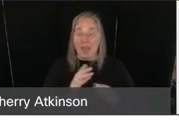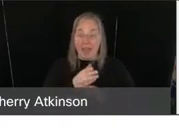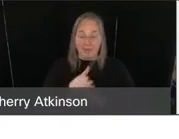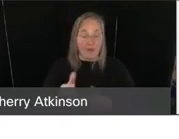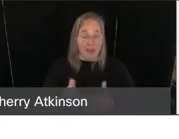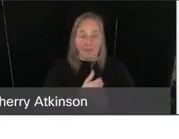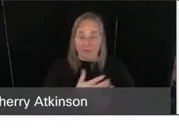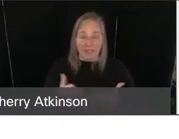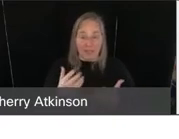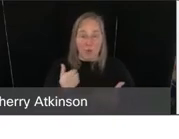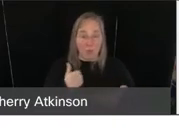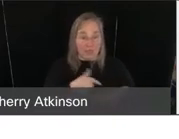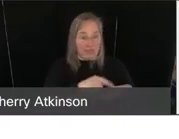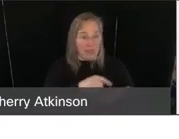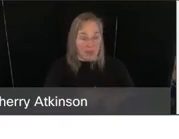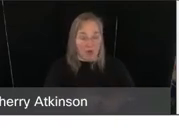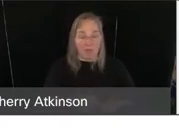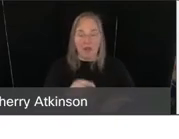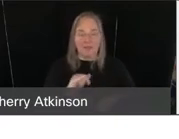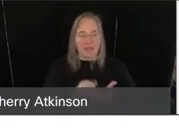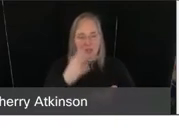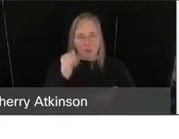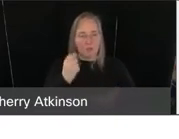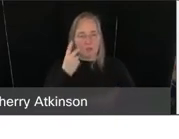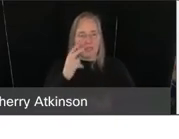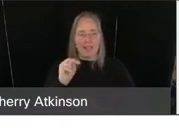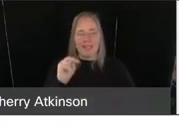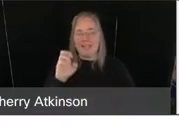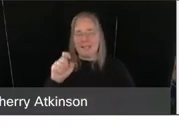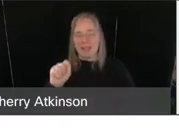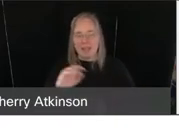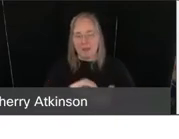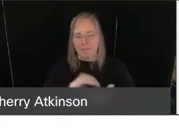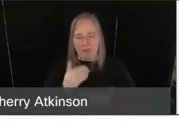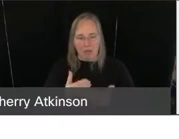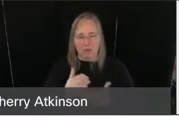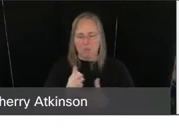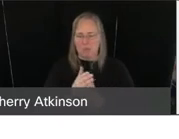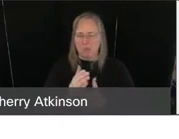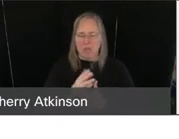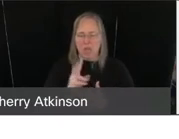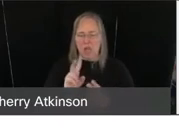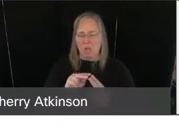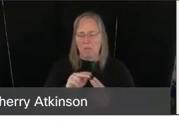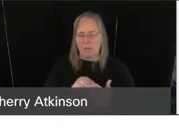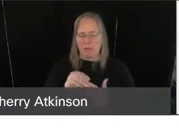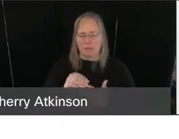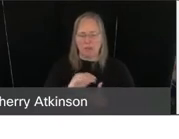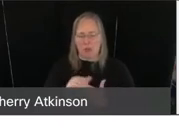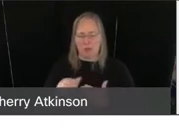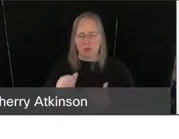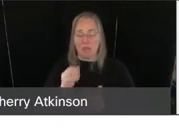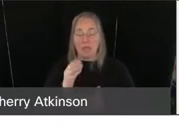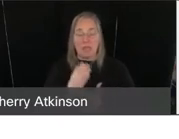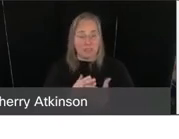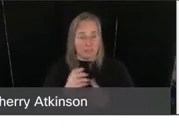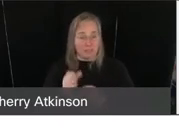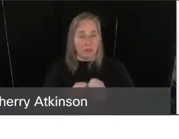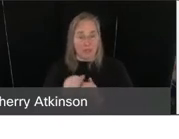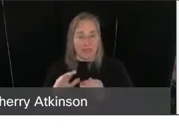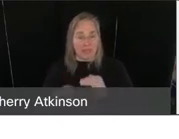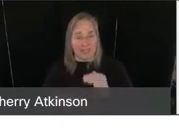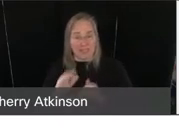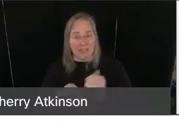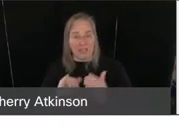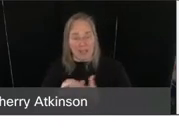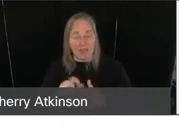That's why you only see net amount somewhere between a couple $1 million and in some years even less that, until